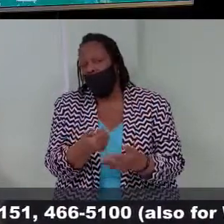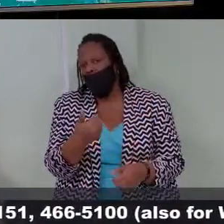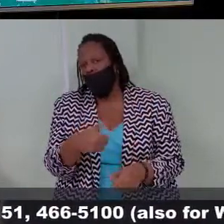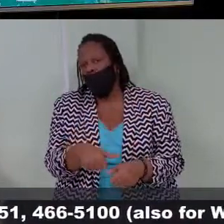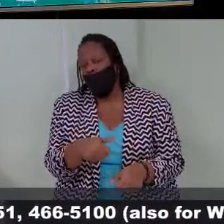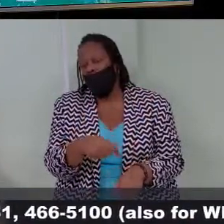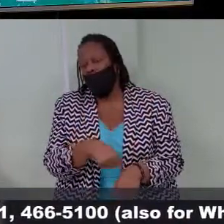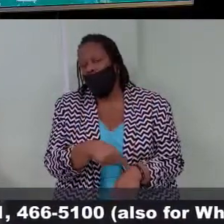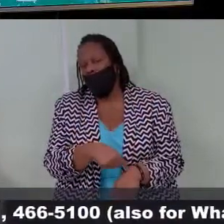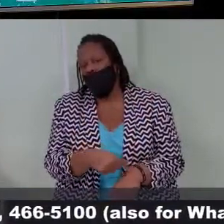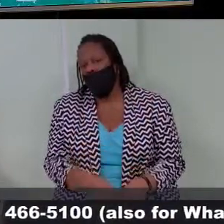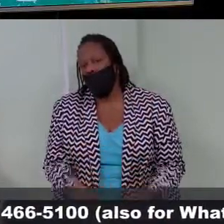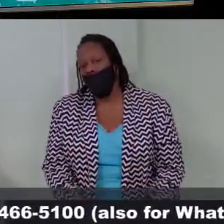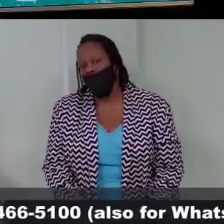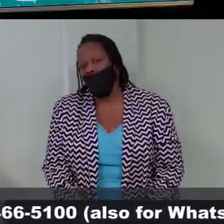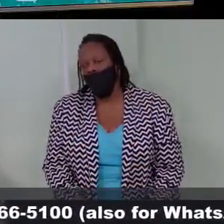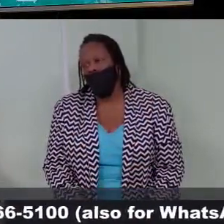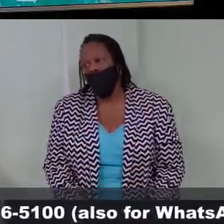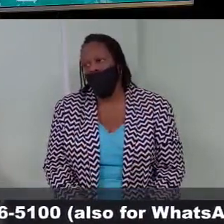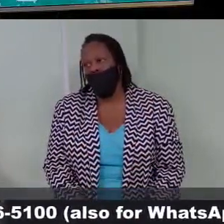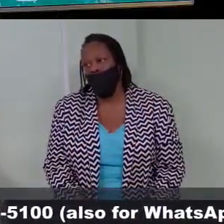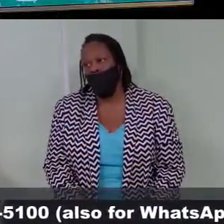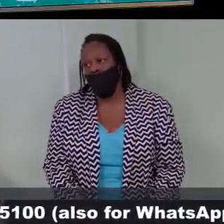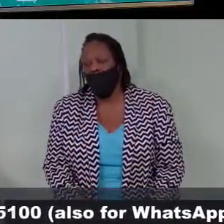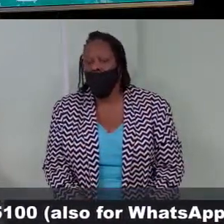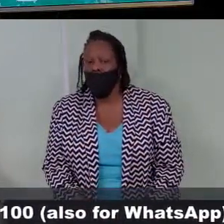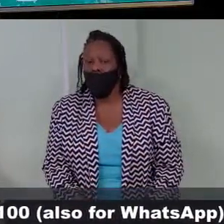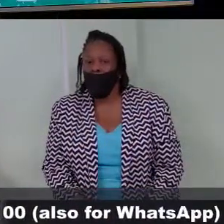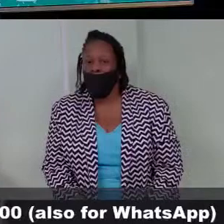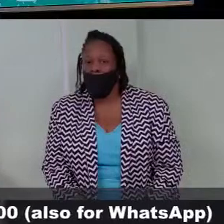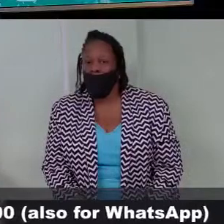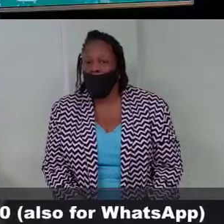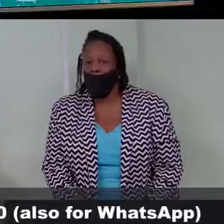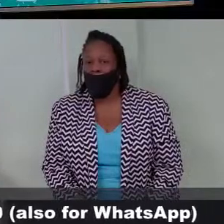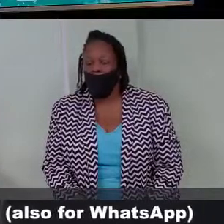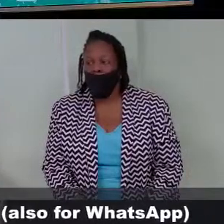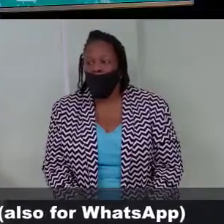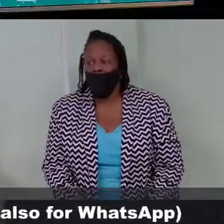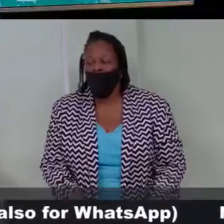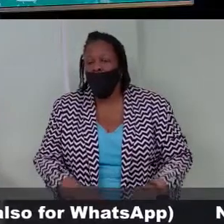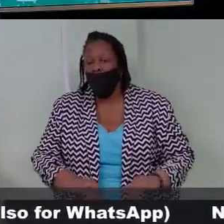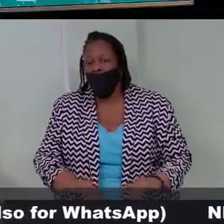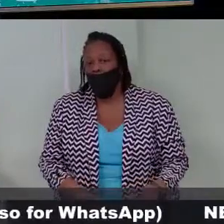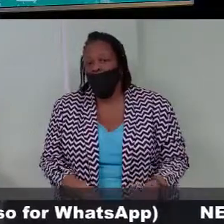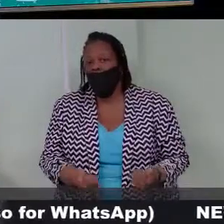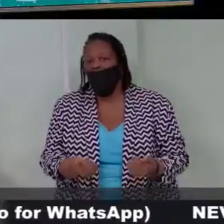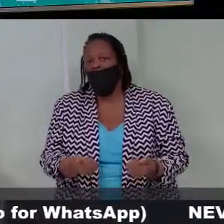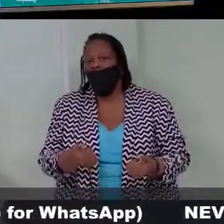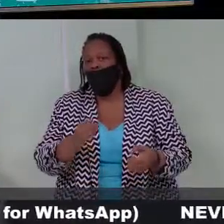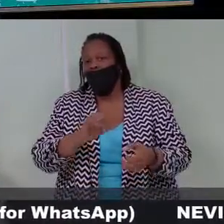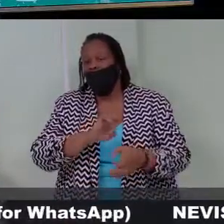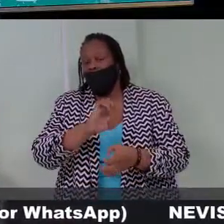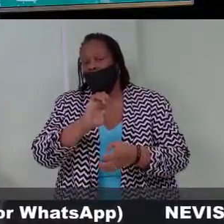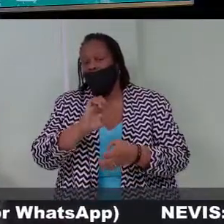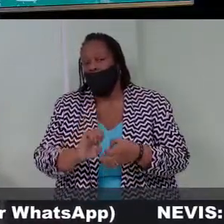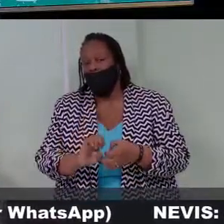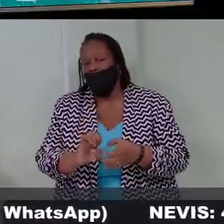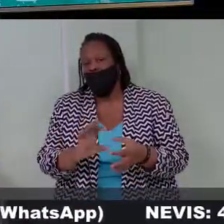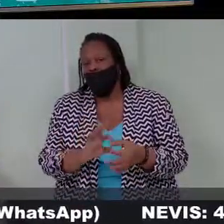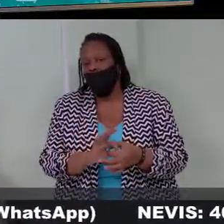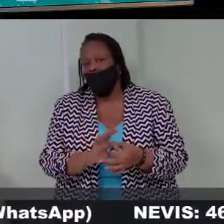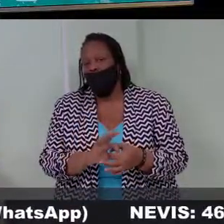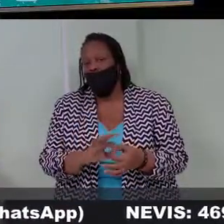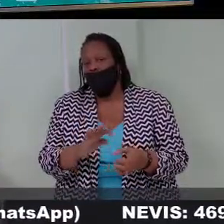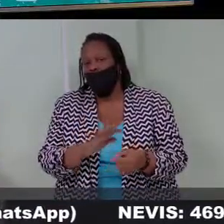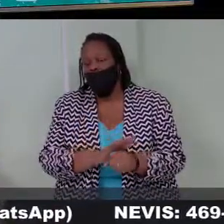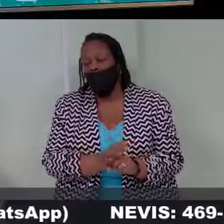now. How do we reach the ending of this pandemic, or how do we end this pandemic? Now, I